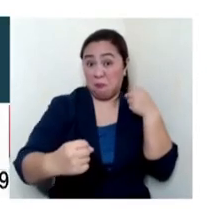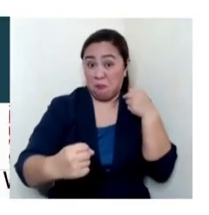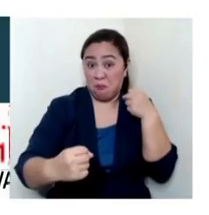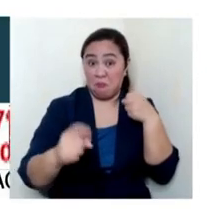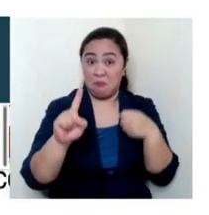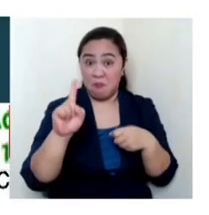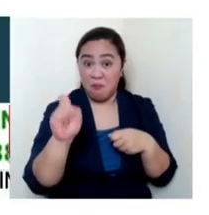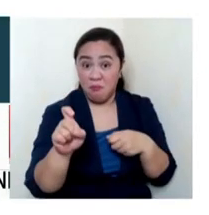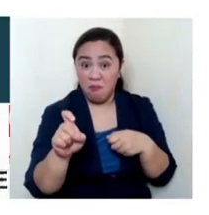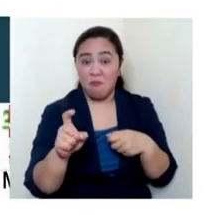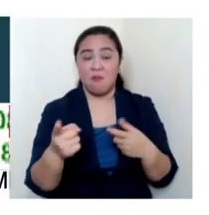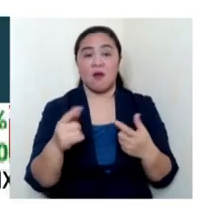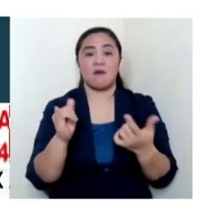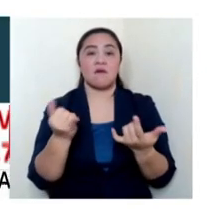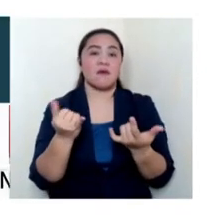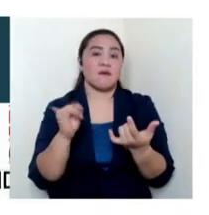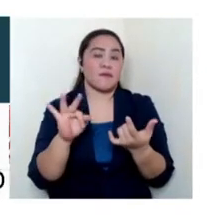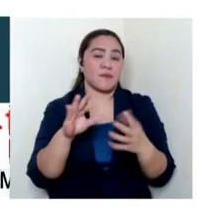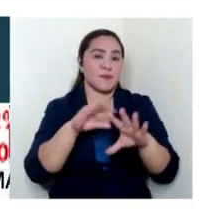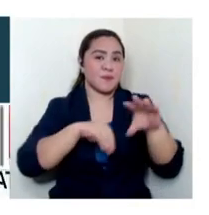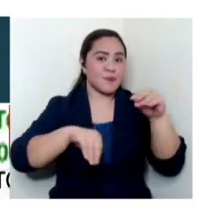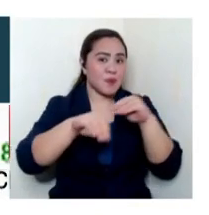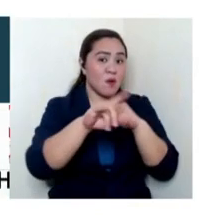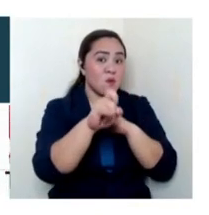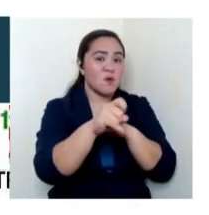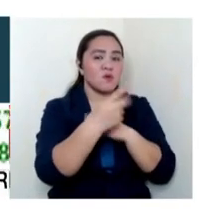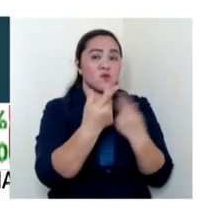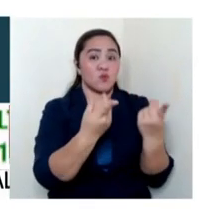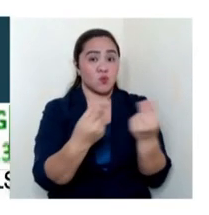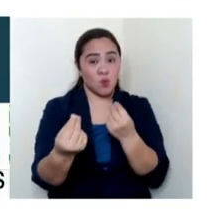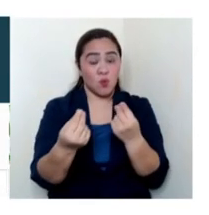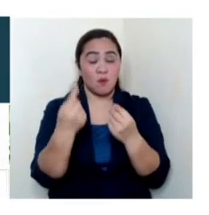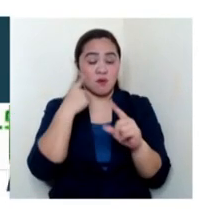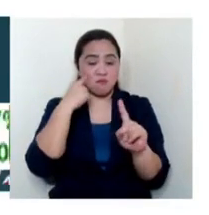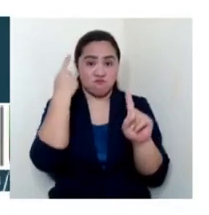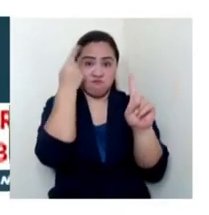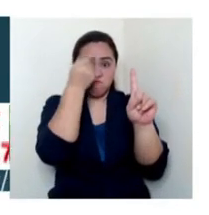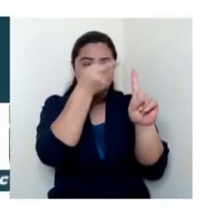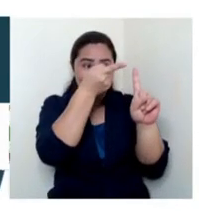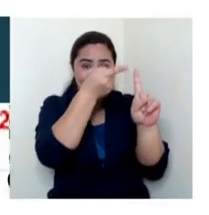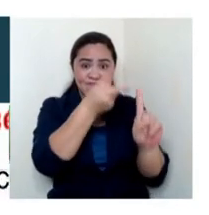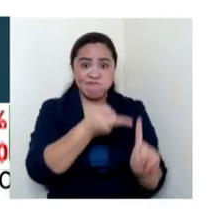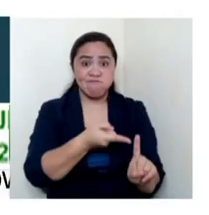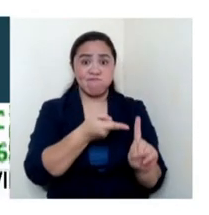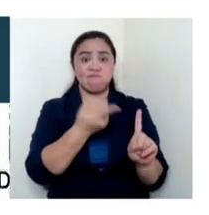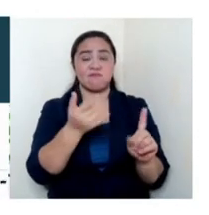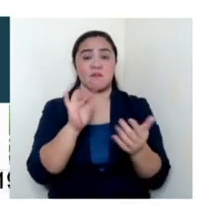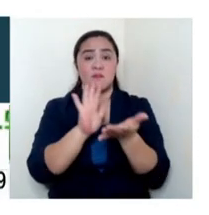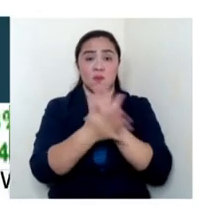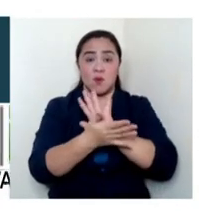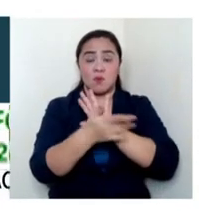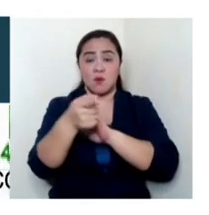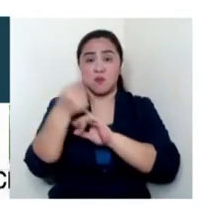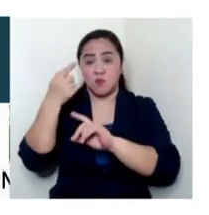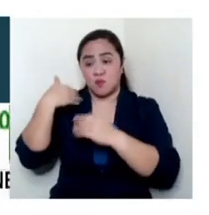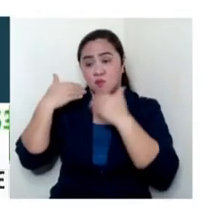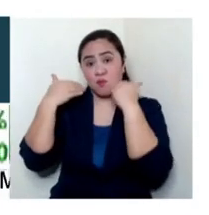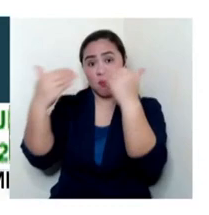this translate, if you so win, in the agenda that you will pursue at the Senate?